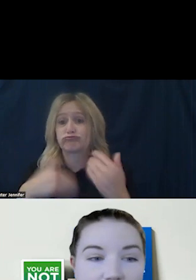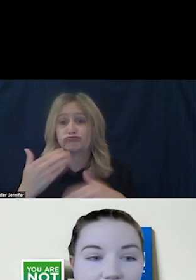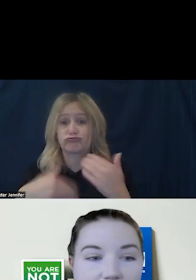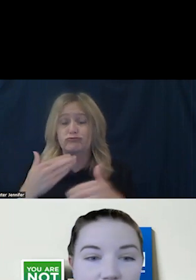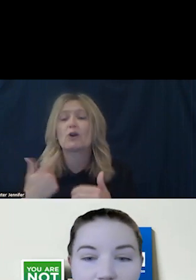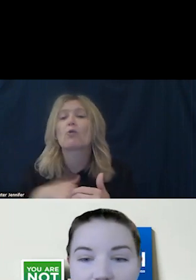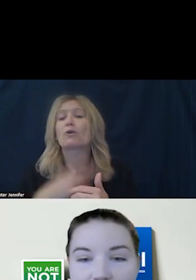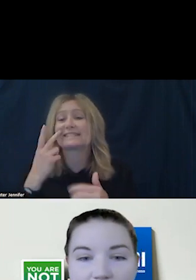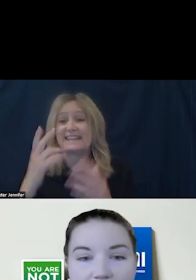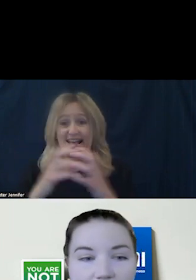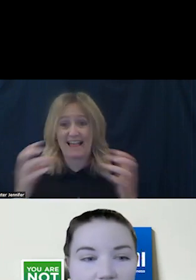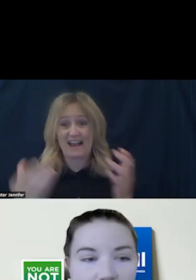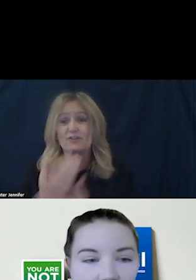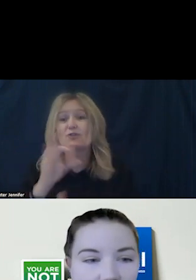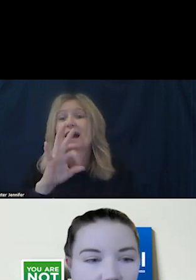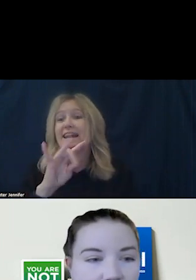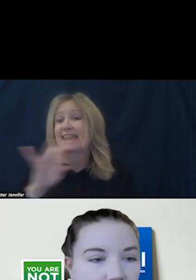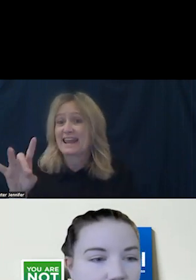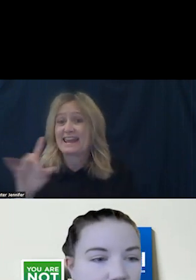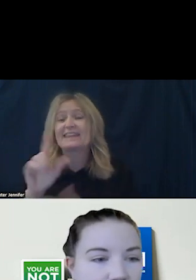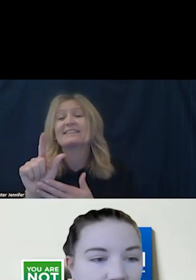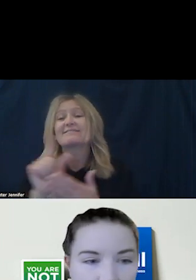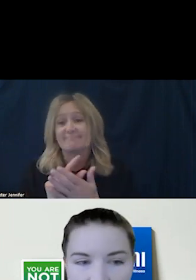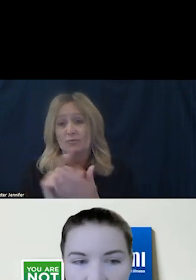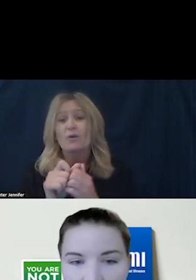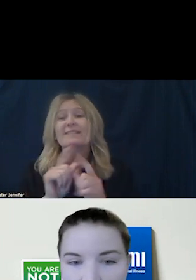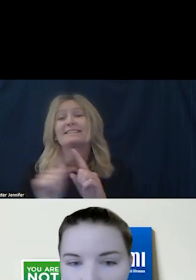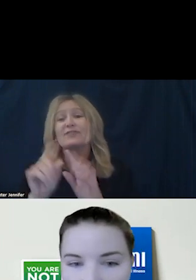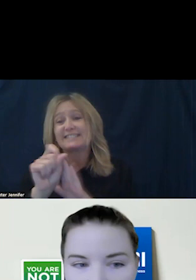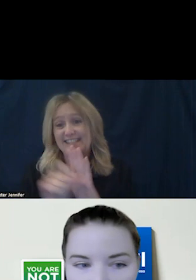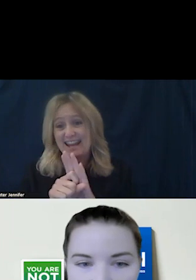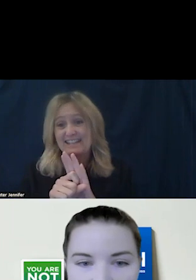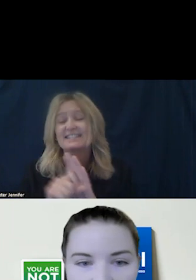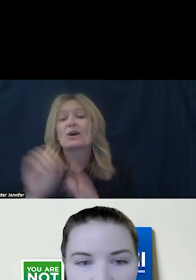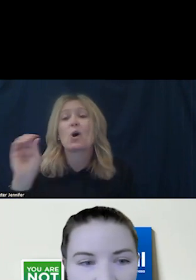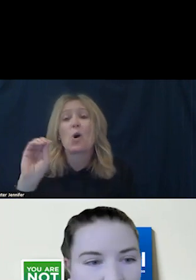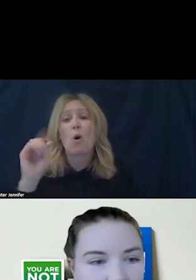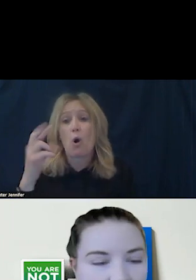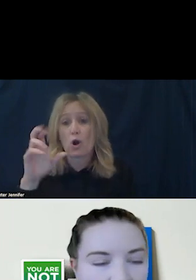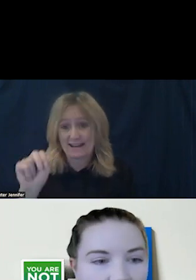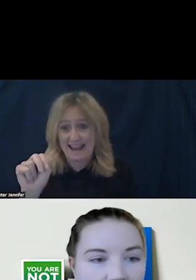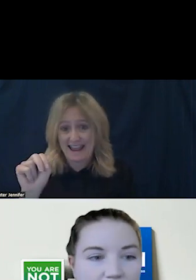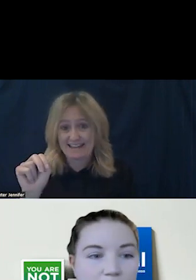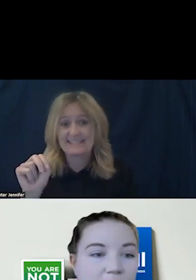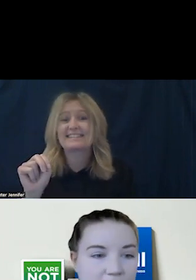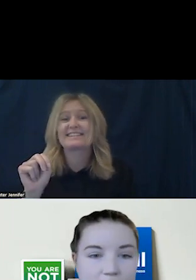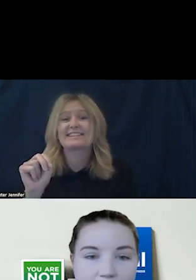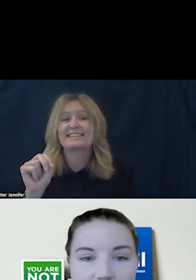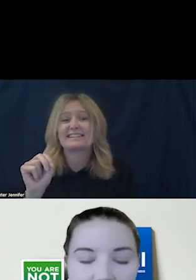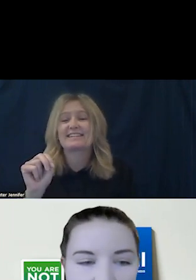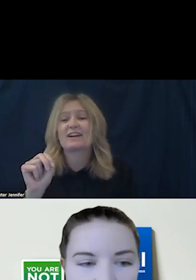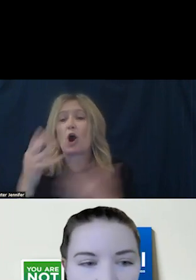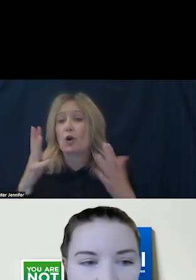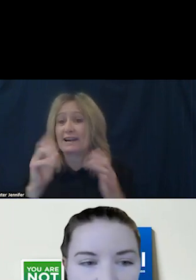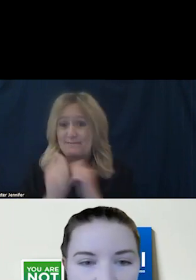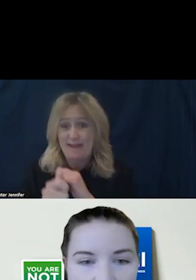we are seeing a lot of new 988 legislation at the state level, including in Oregon. Just wanted to flag for folks. Oregon has already passed